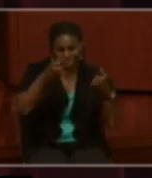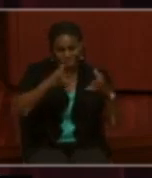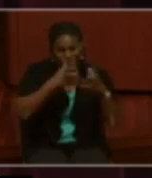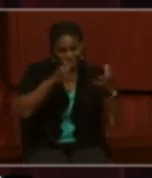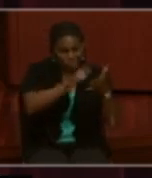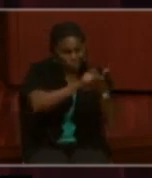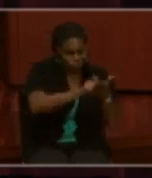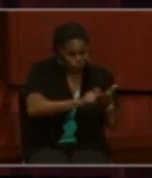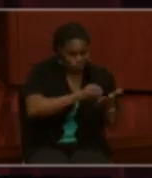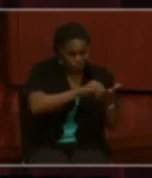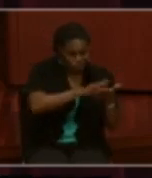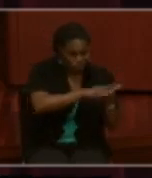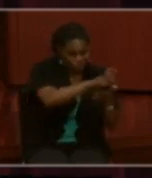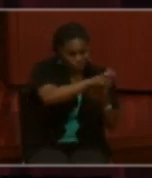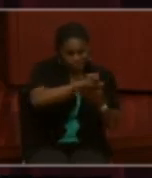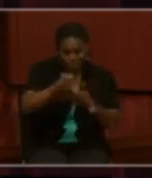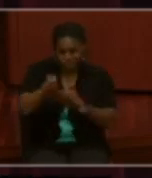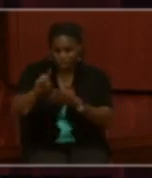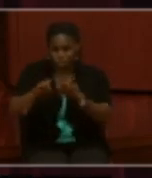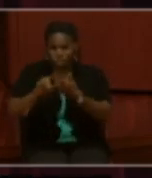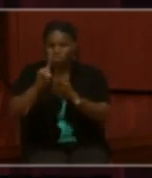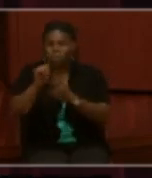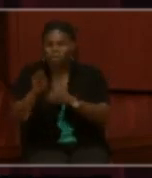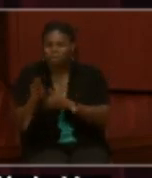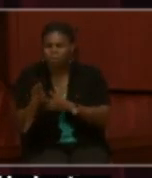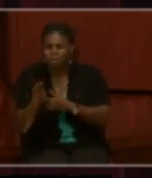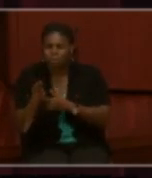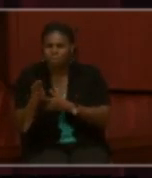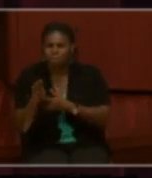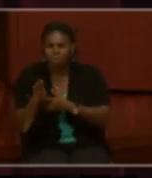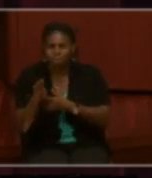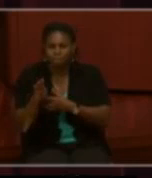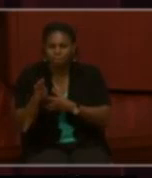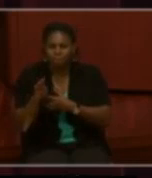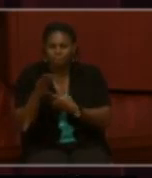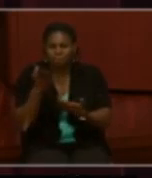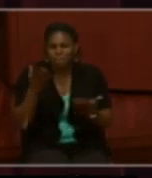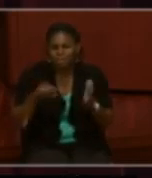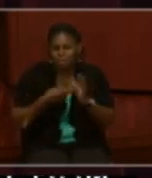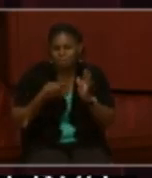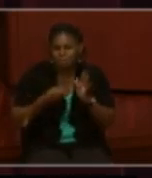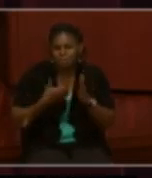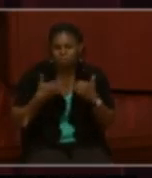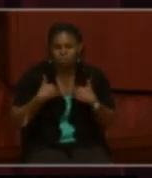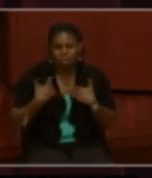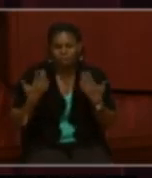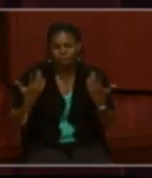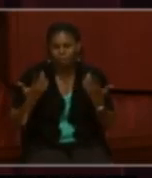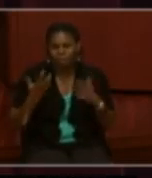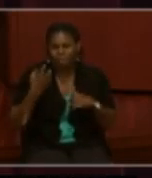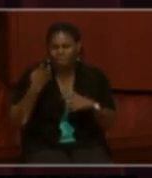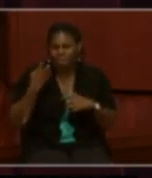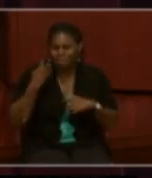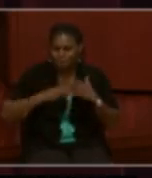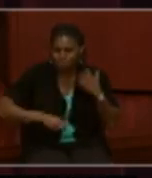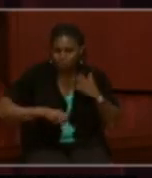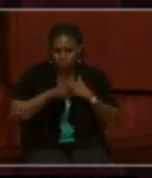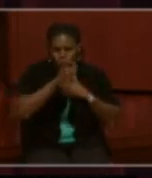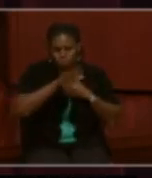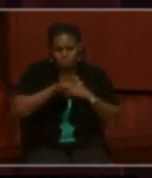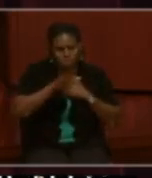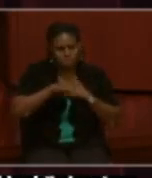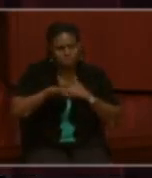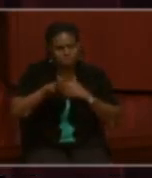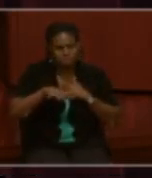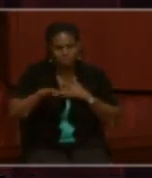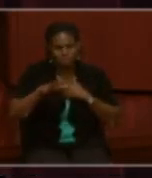documents that oftentimes can be, you know, have very difficult spellings to make out,